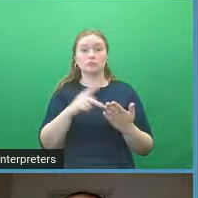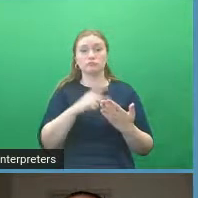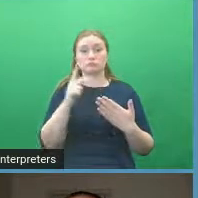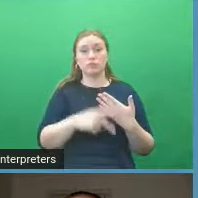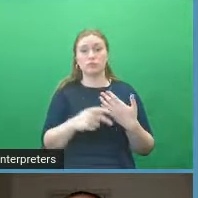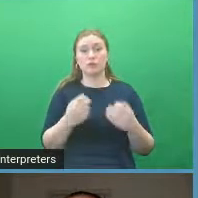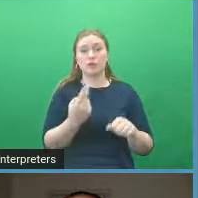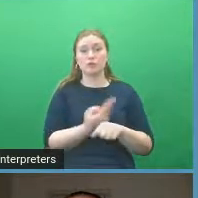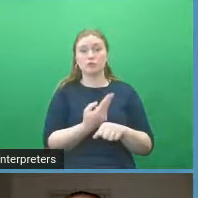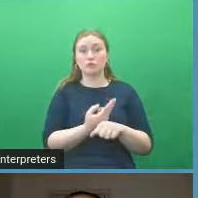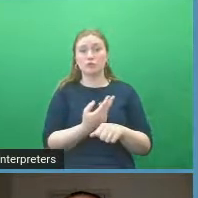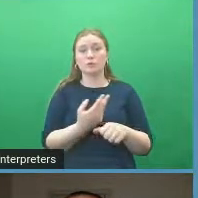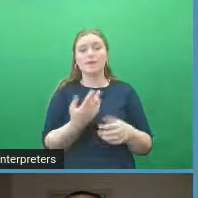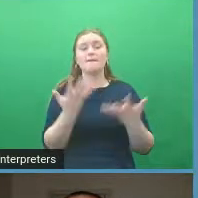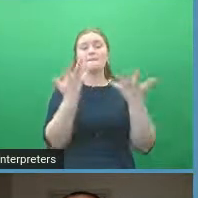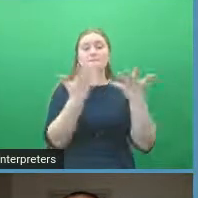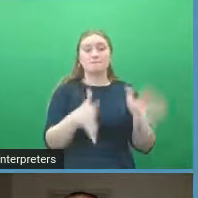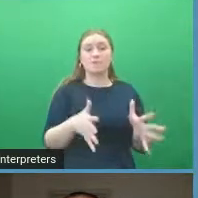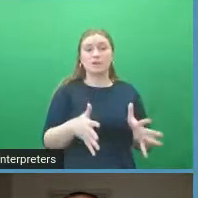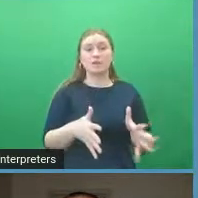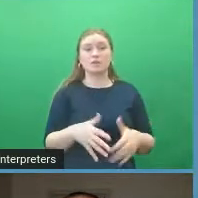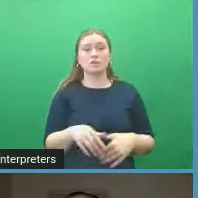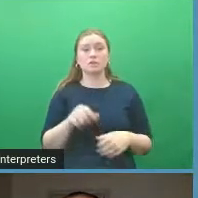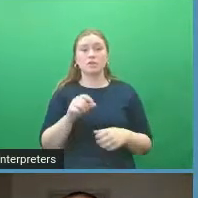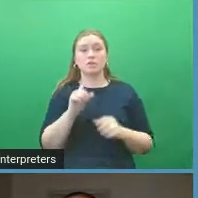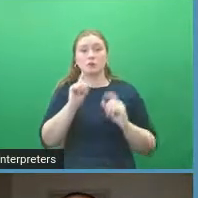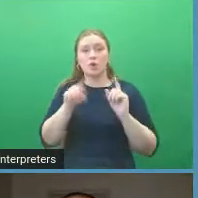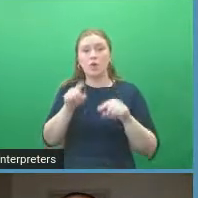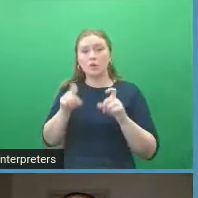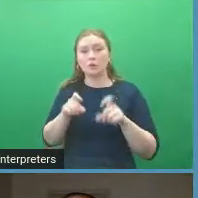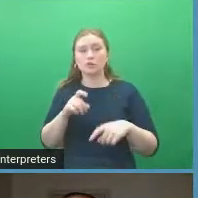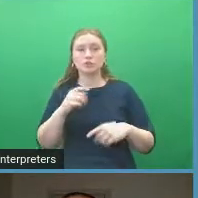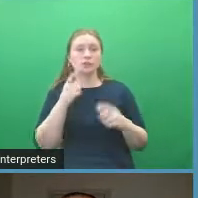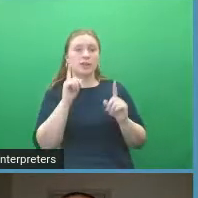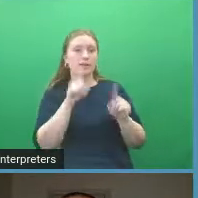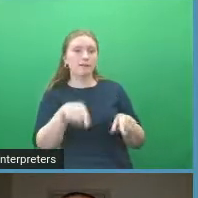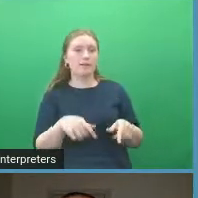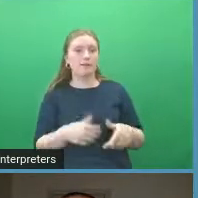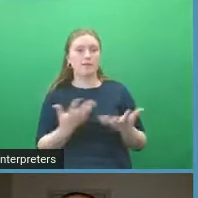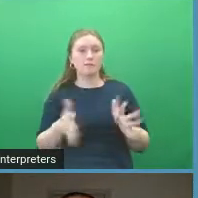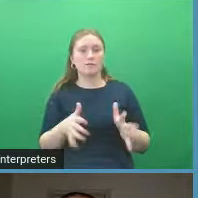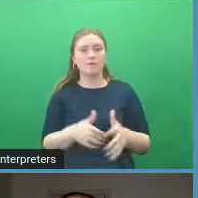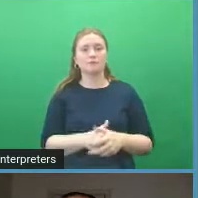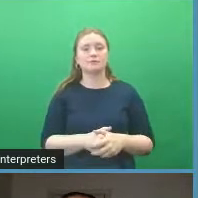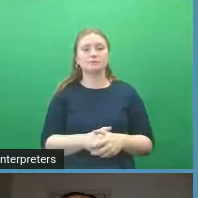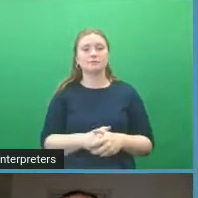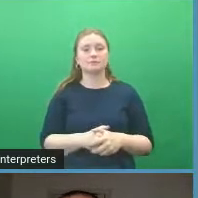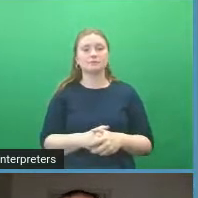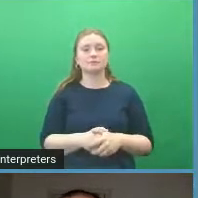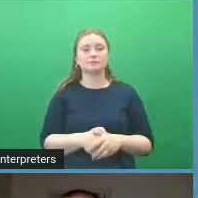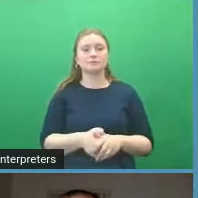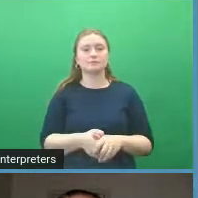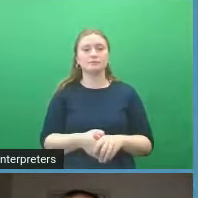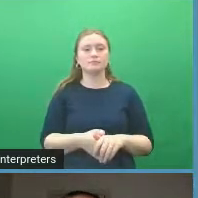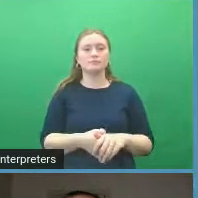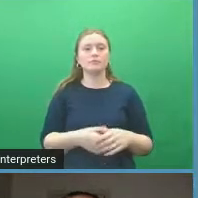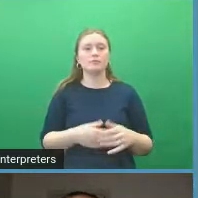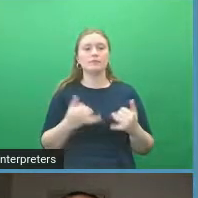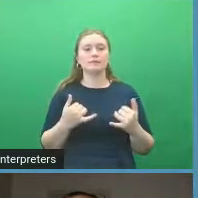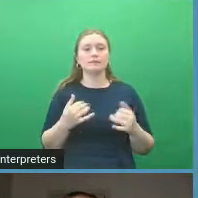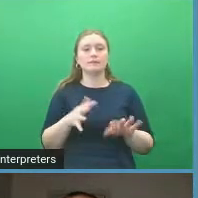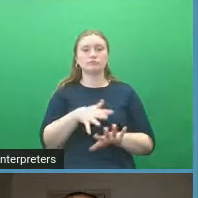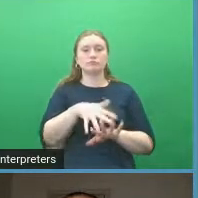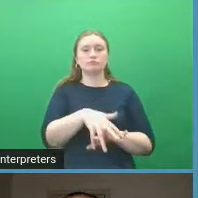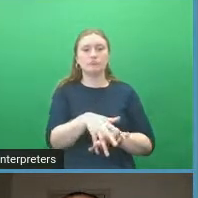a Q&A. At the Abe Museum, dedicated to exploring the cultural and heritage of Maine's native people, they